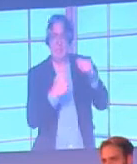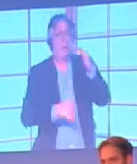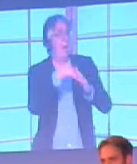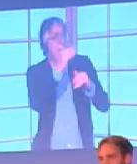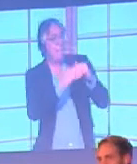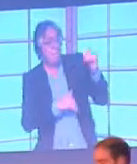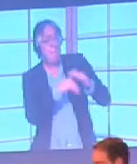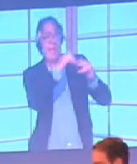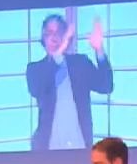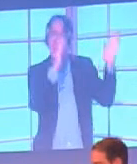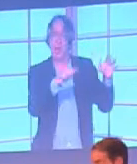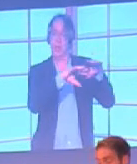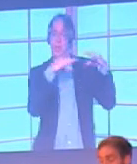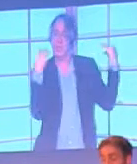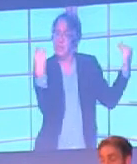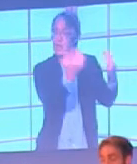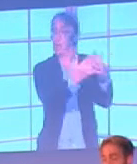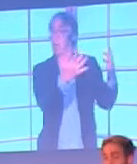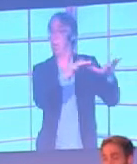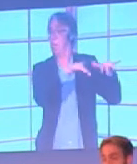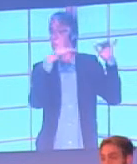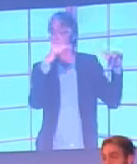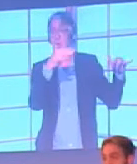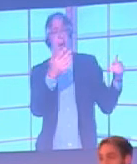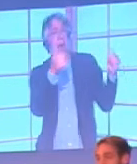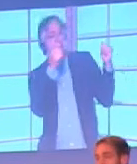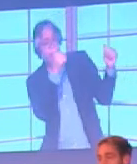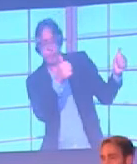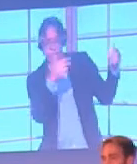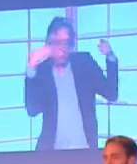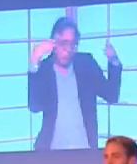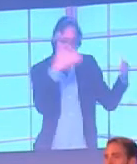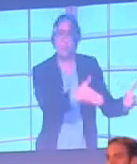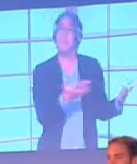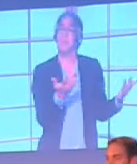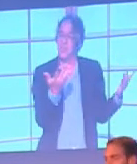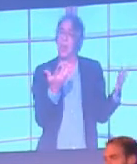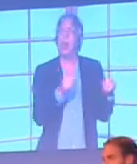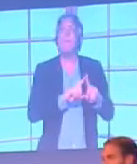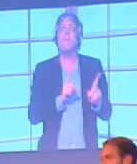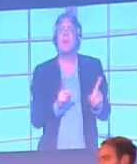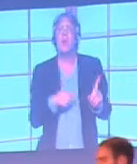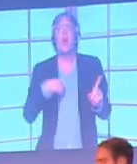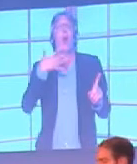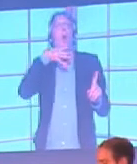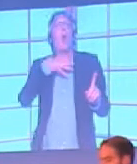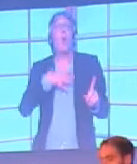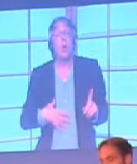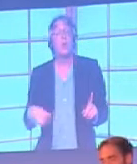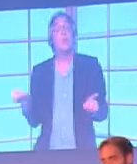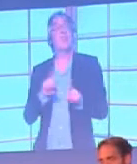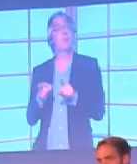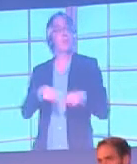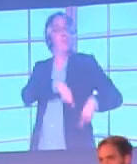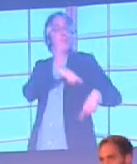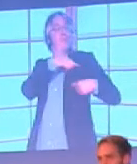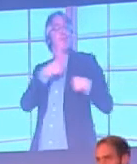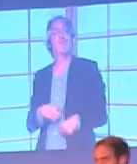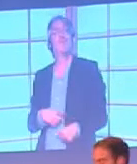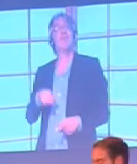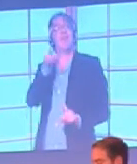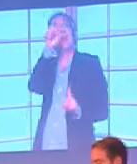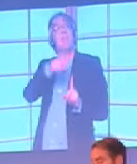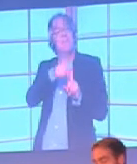we want to be excellent. Of course, we might not be, and there will be cases where we cannot monitor that all the volunteers and all the staff will